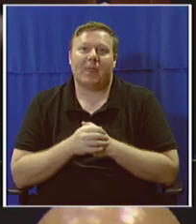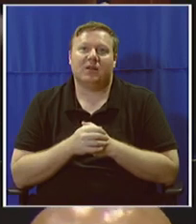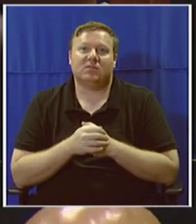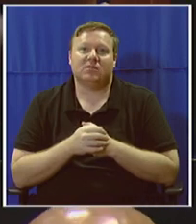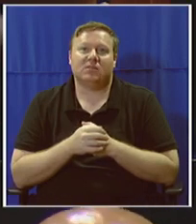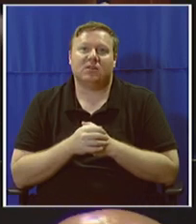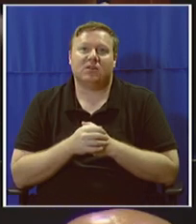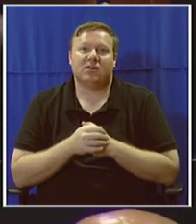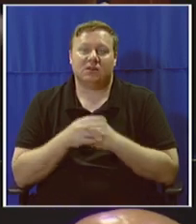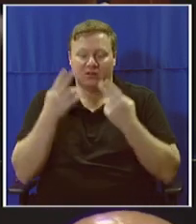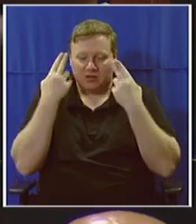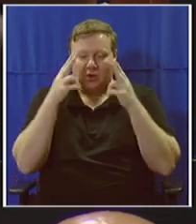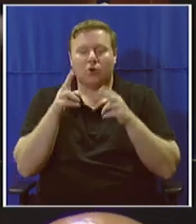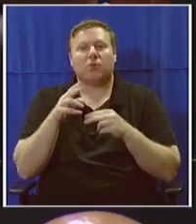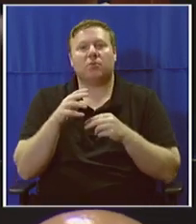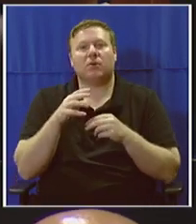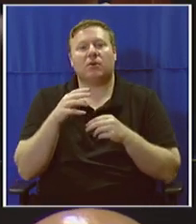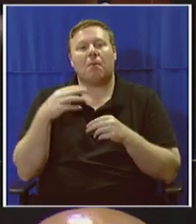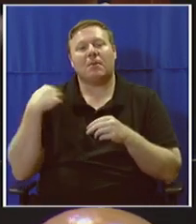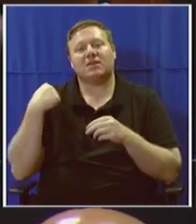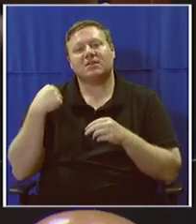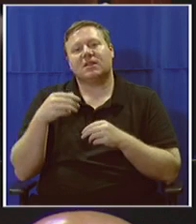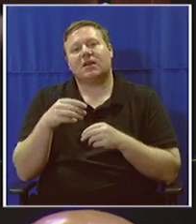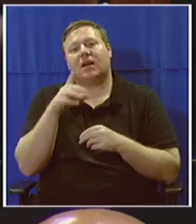Honorable Minister Dlamini Zuma.